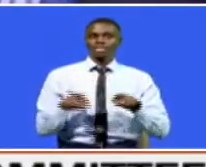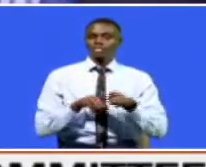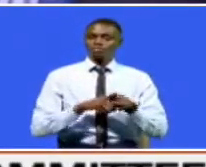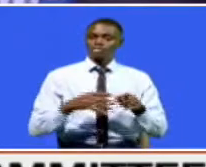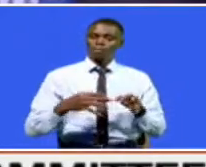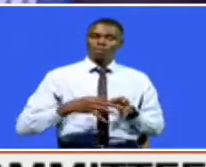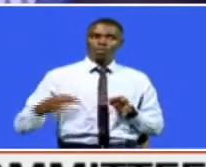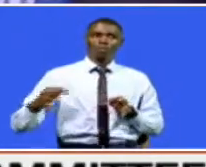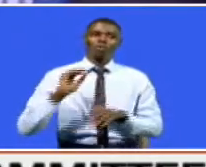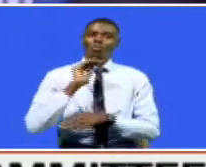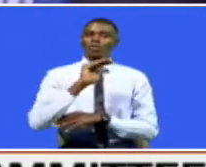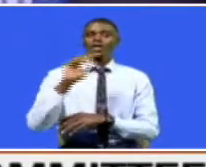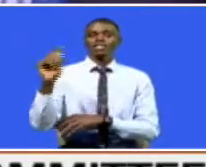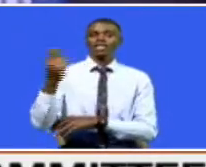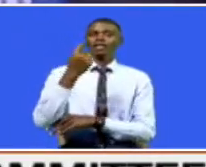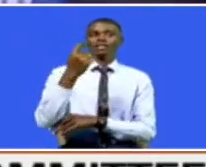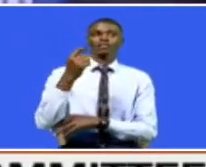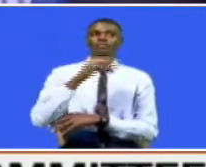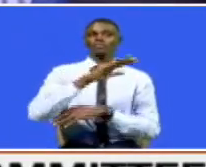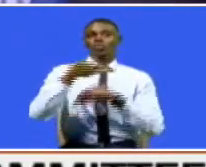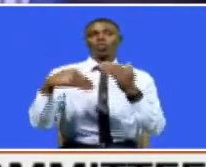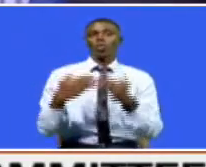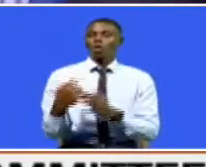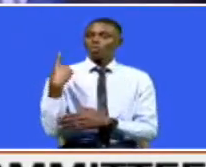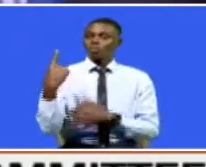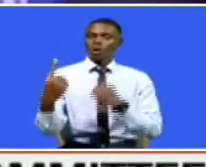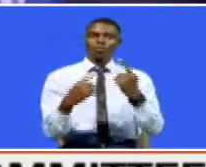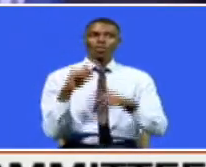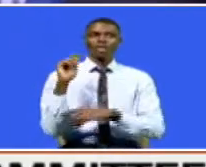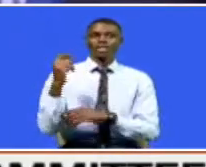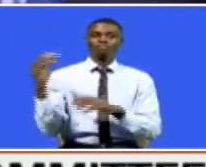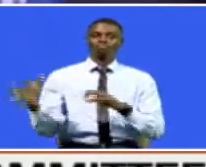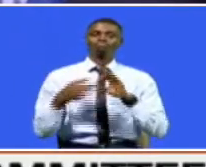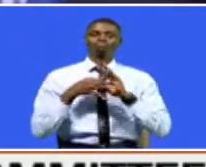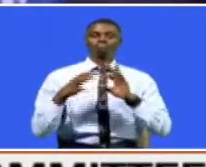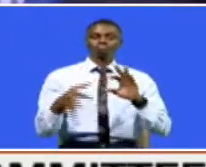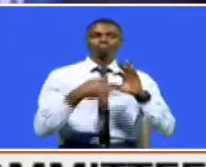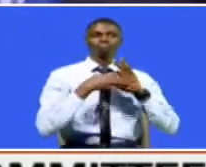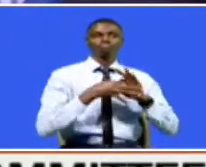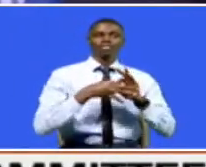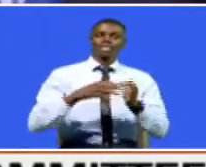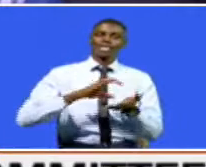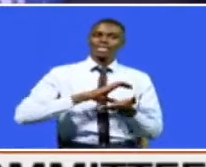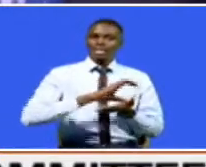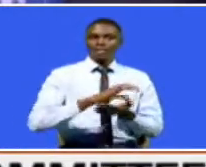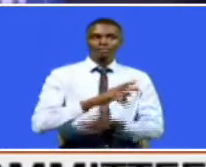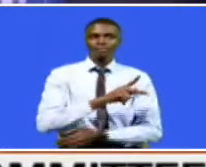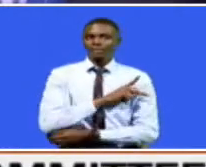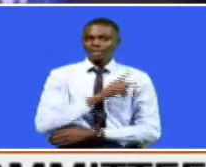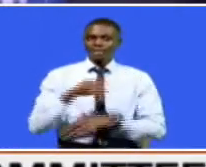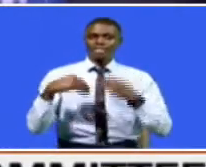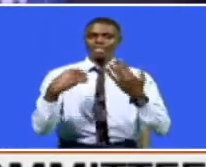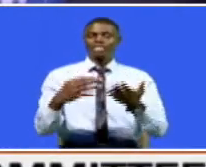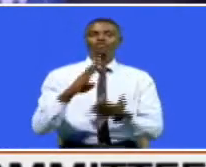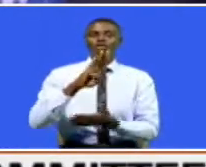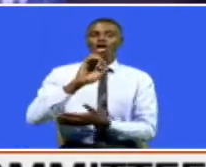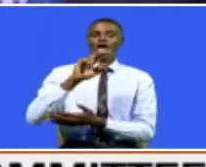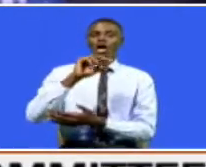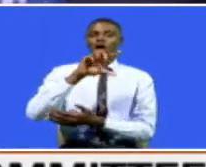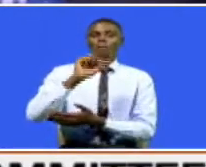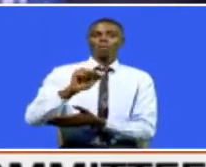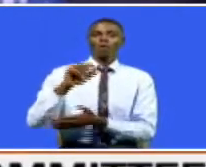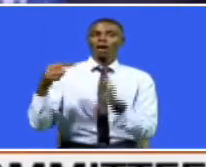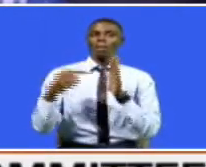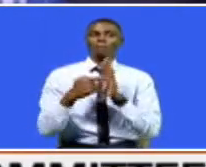term. And we appeal to Kenyans, every single Kenyan, to come together in cash, in kind, donate your bonga points.